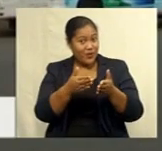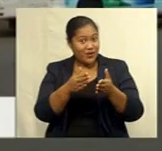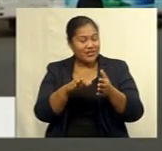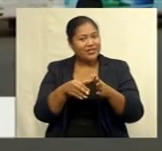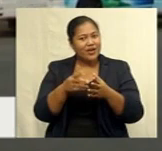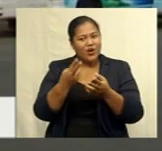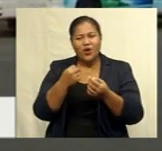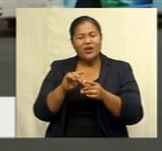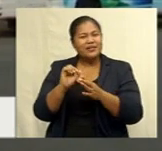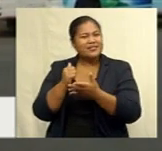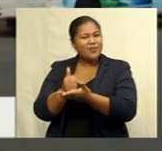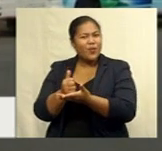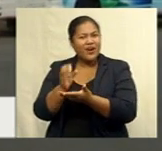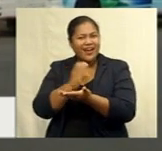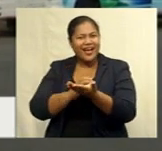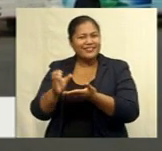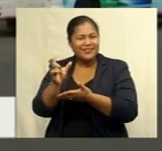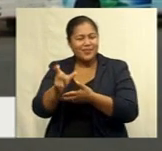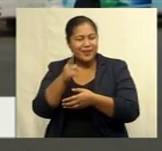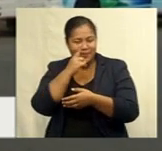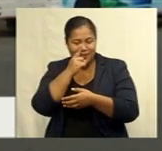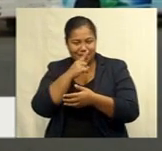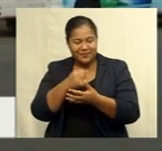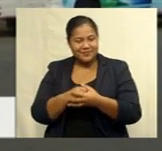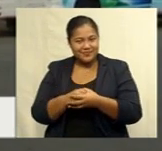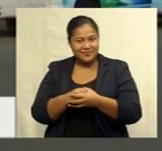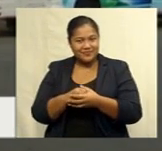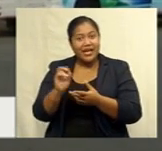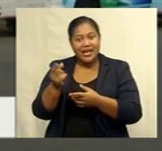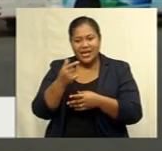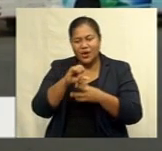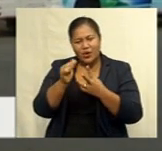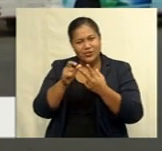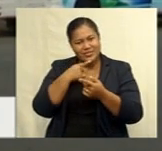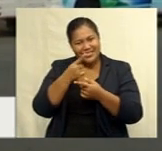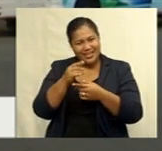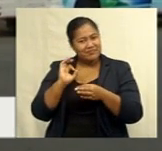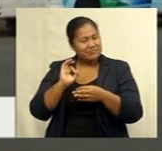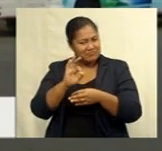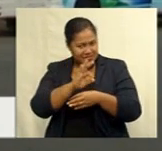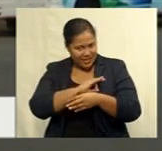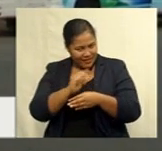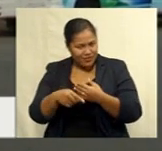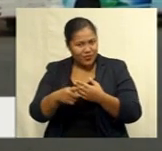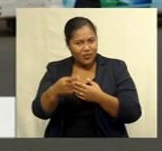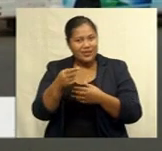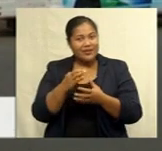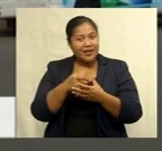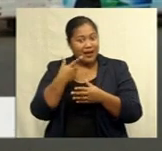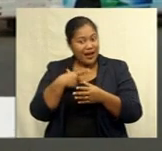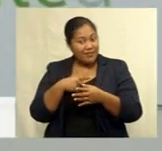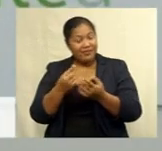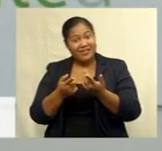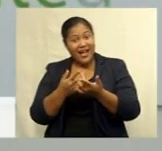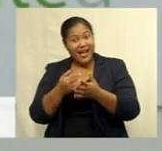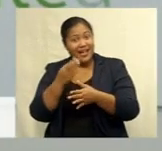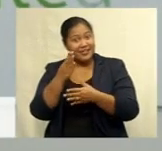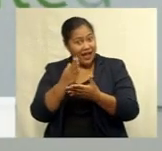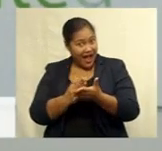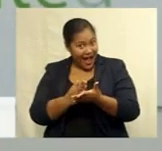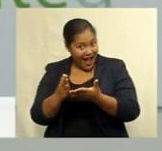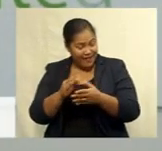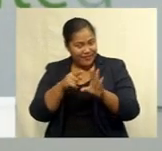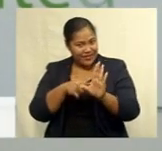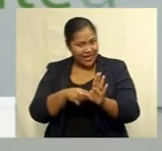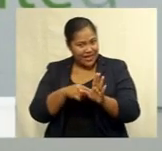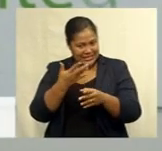looking after their customers and people. Please adds the management and board remain optimistic about the remainder of the year and expect company